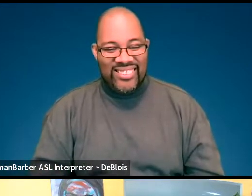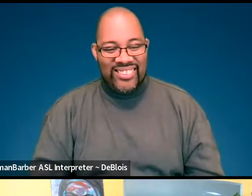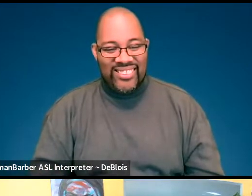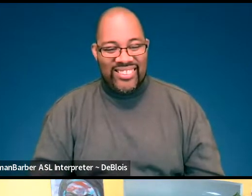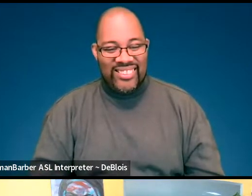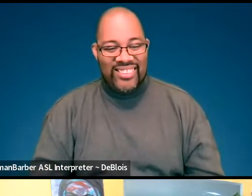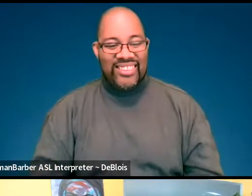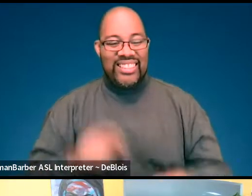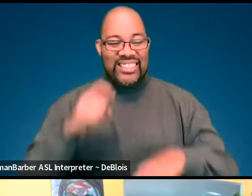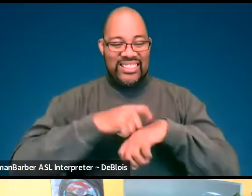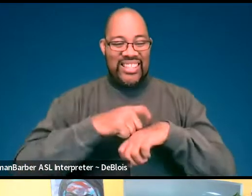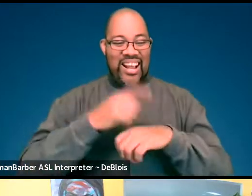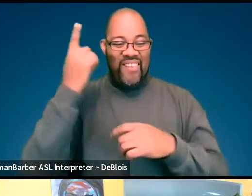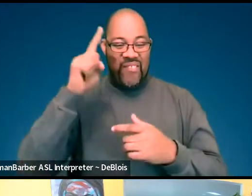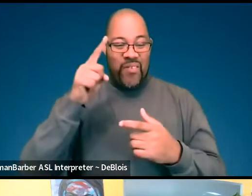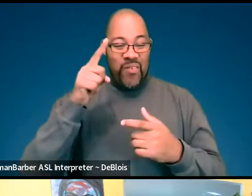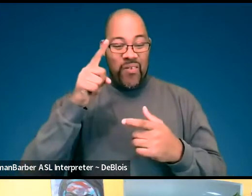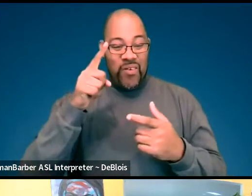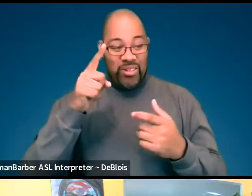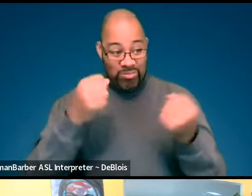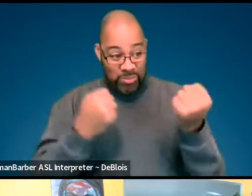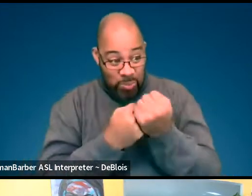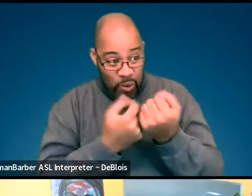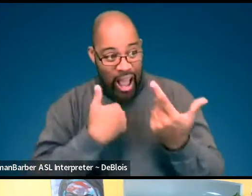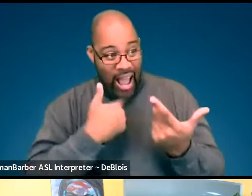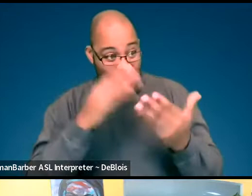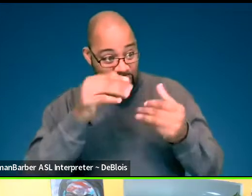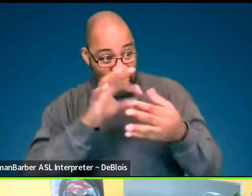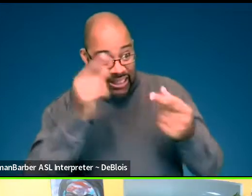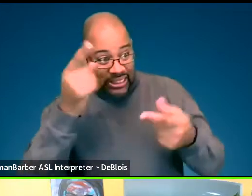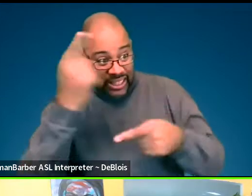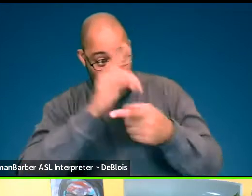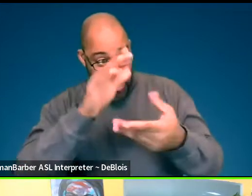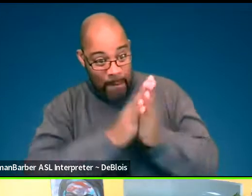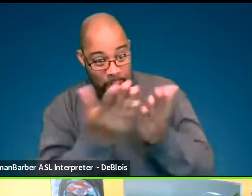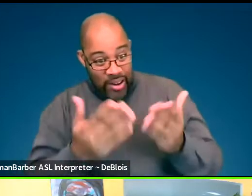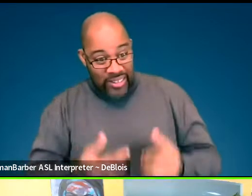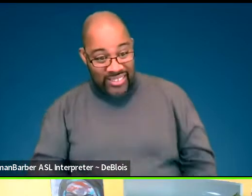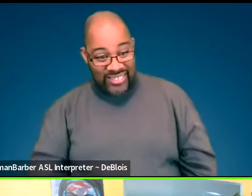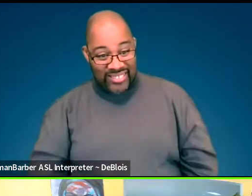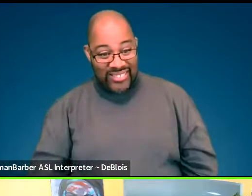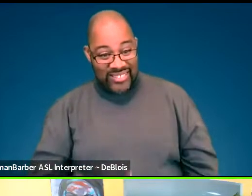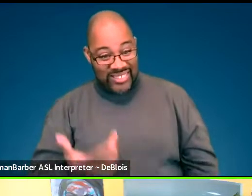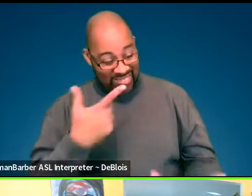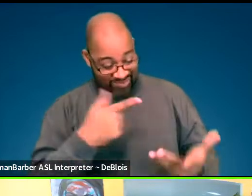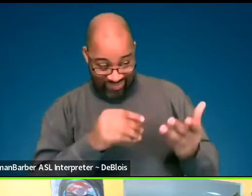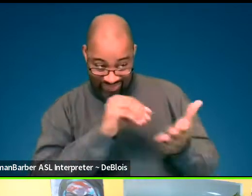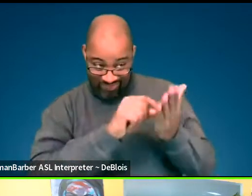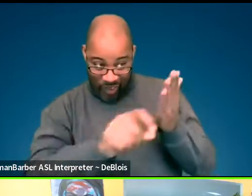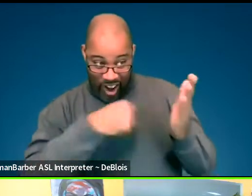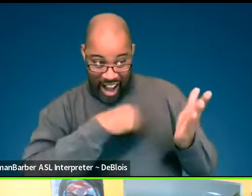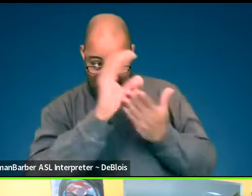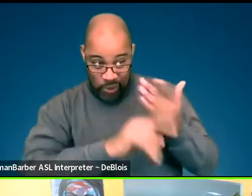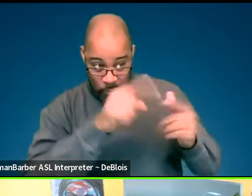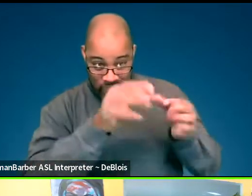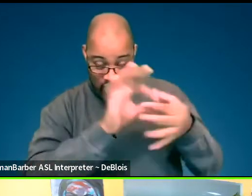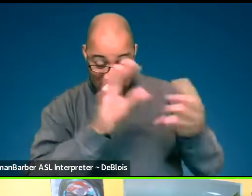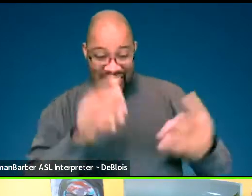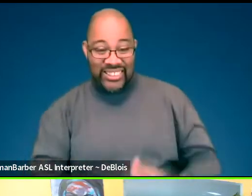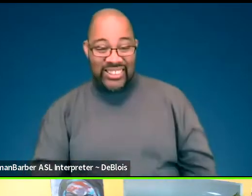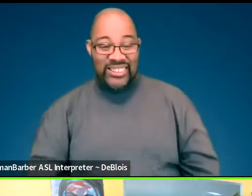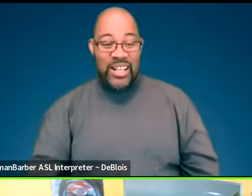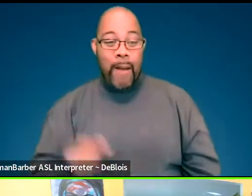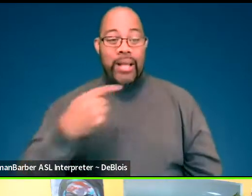It's time for a shameless plug. Do you have an expected release date for your book? So we can mark our calendars. Come back to me